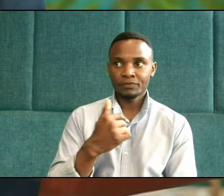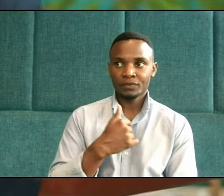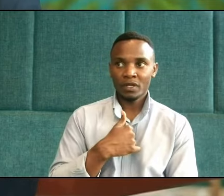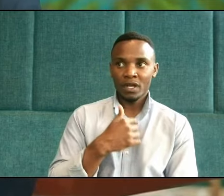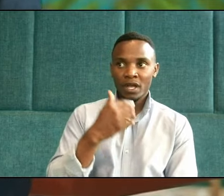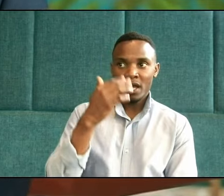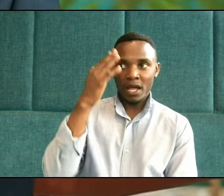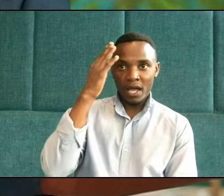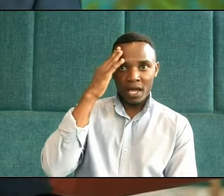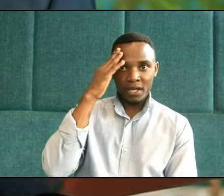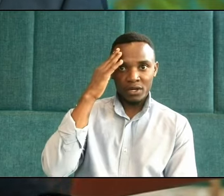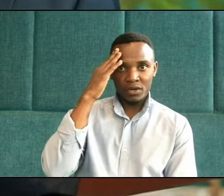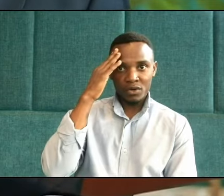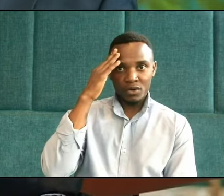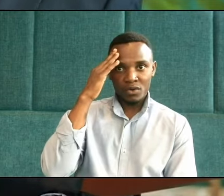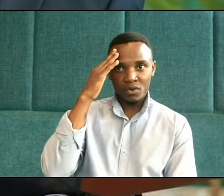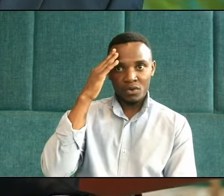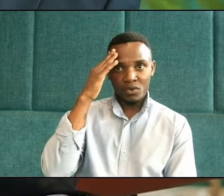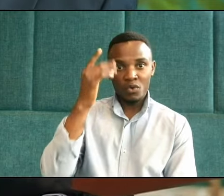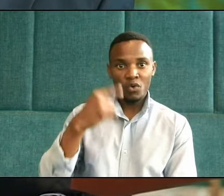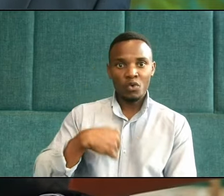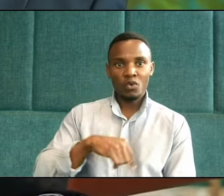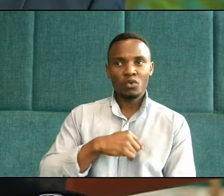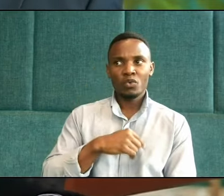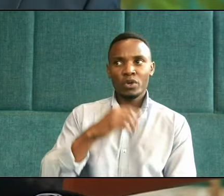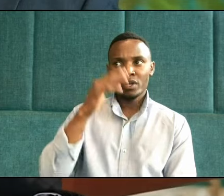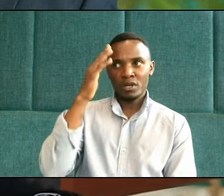we know so much.